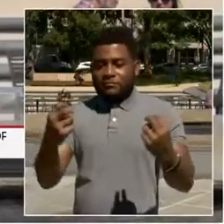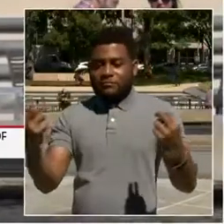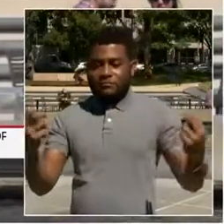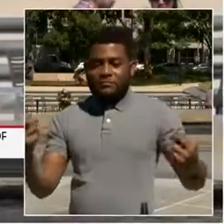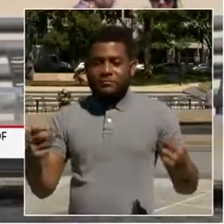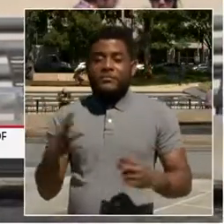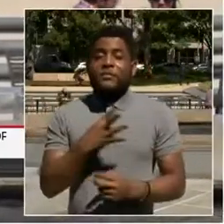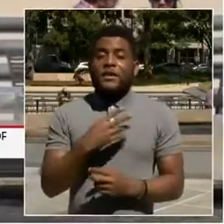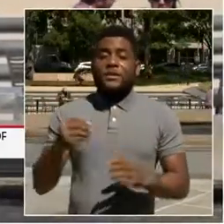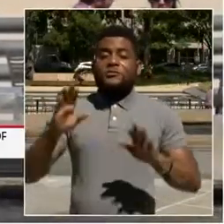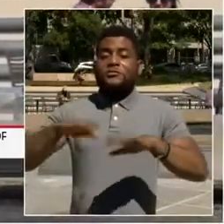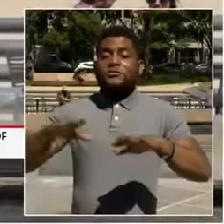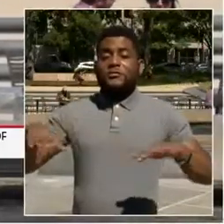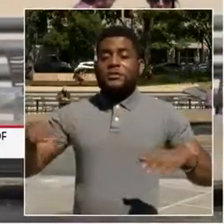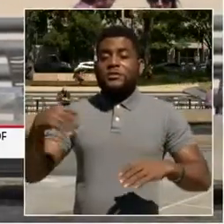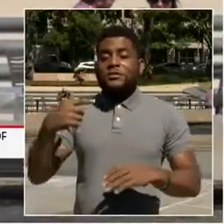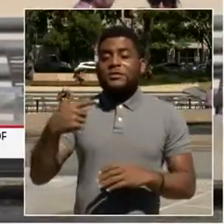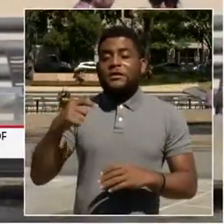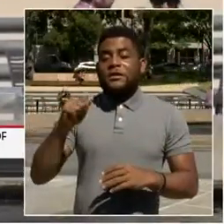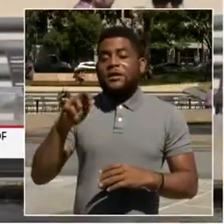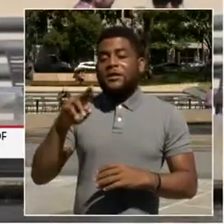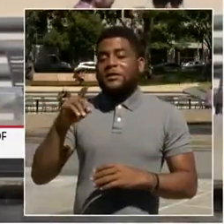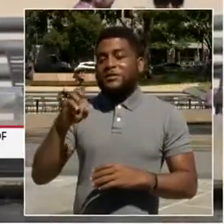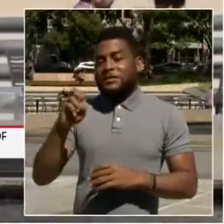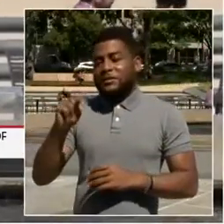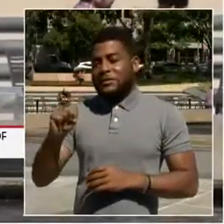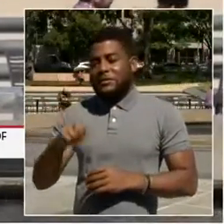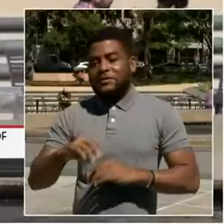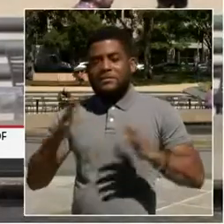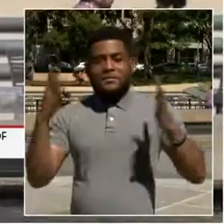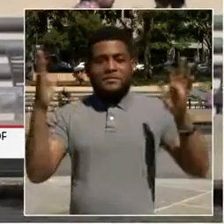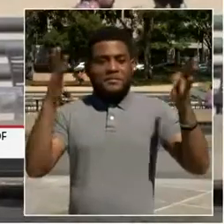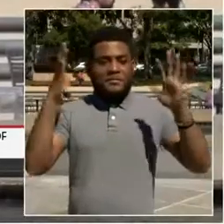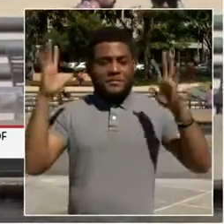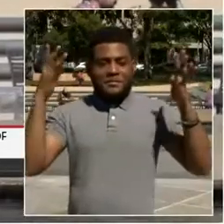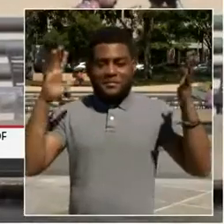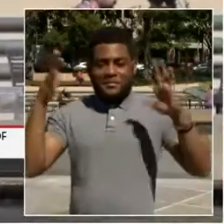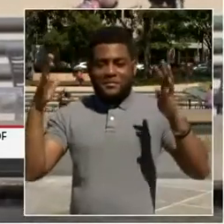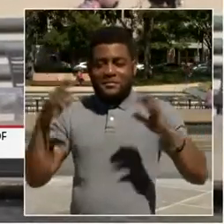it all. Now, that's a park, people.